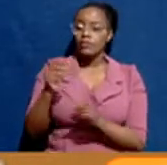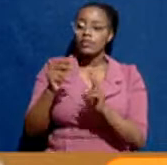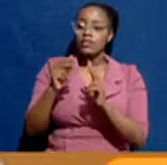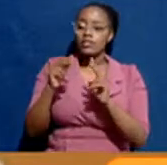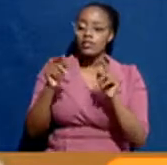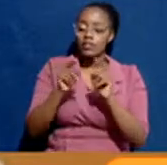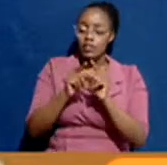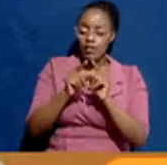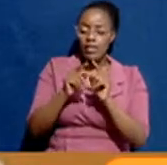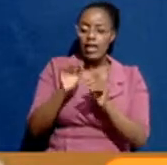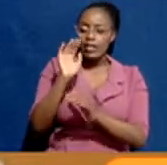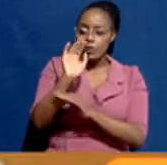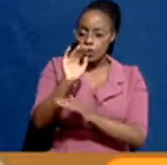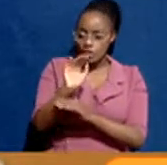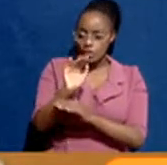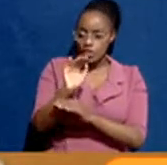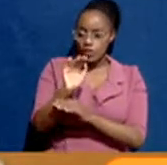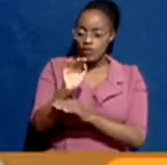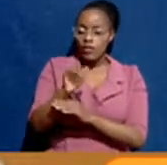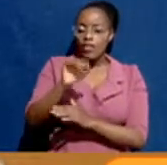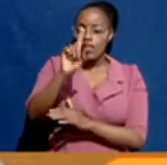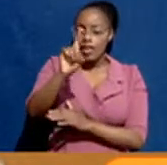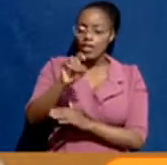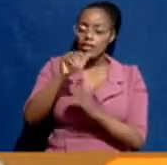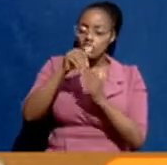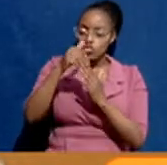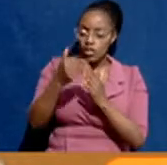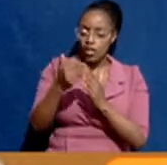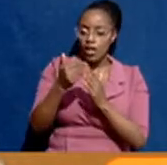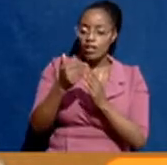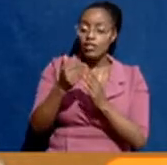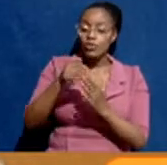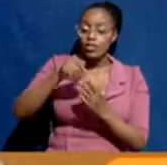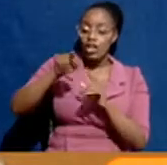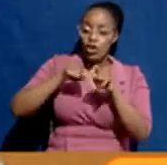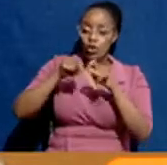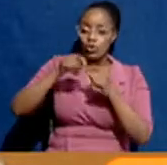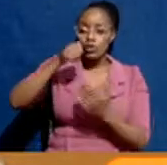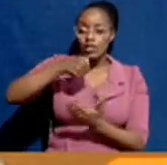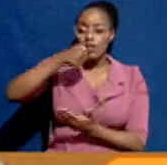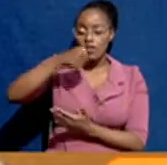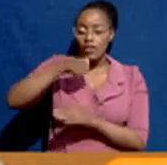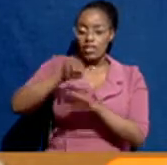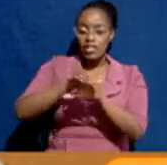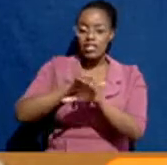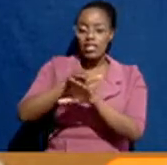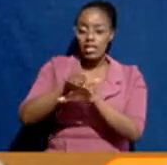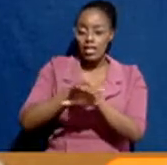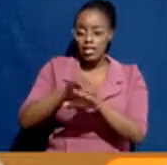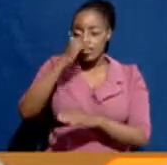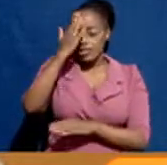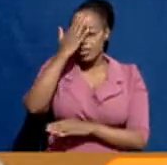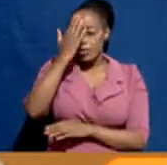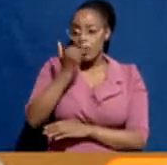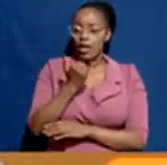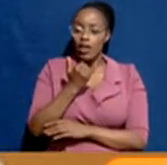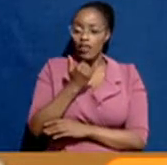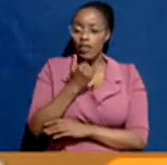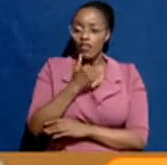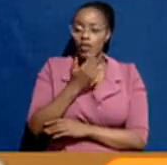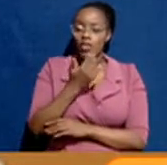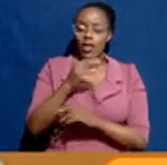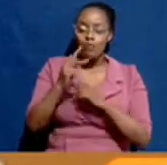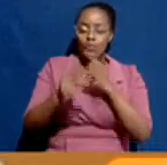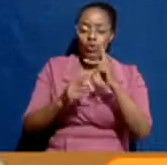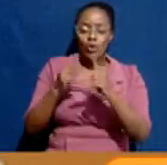make requests, exchequer requests, to the control of budget. It delays because of manual